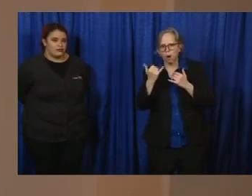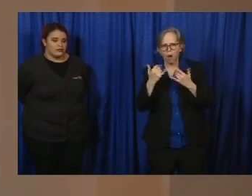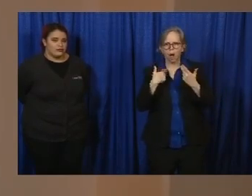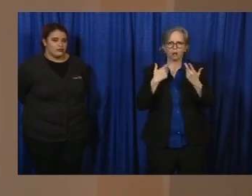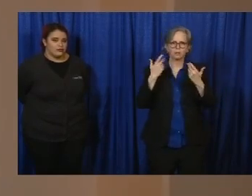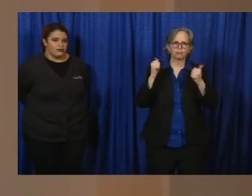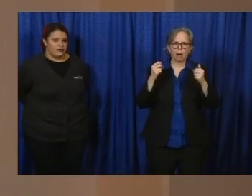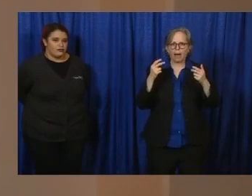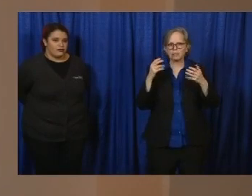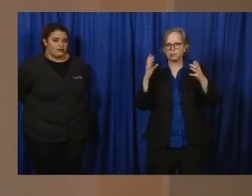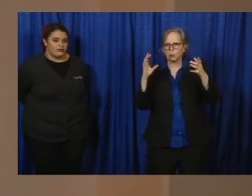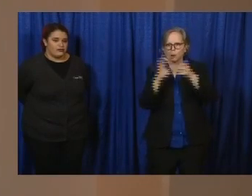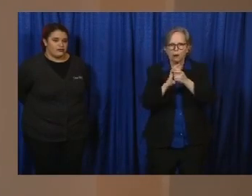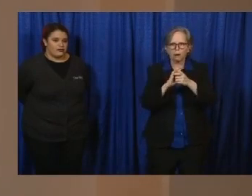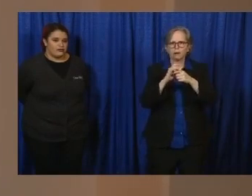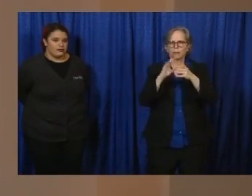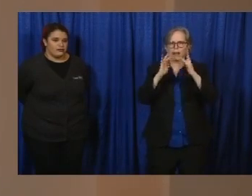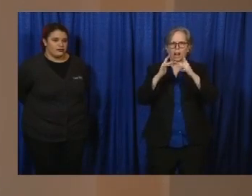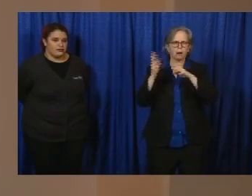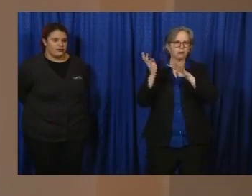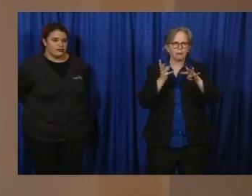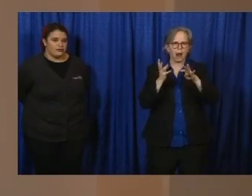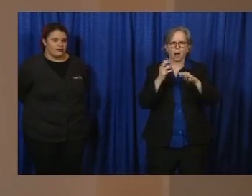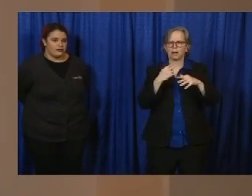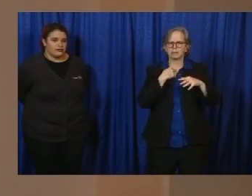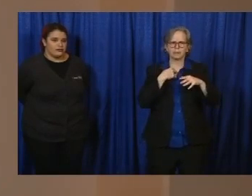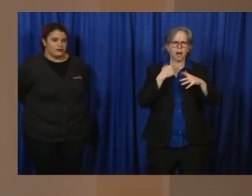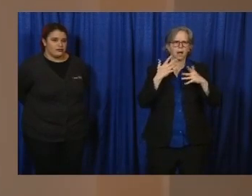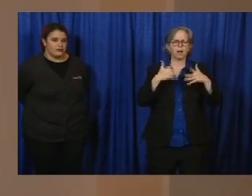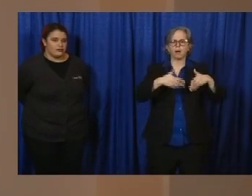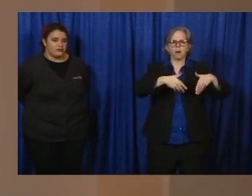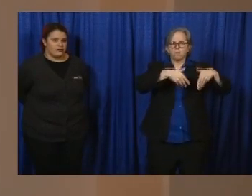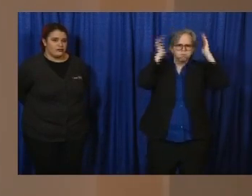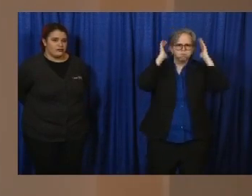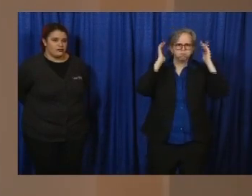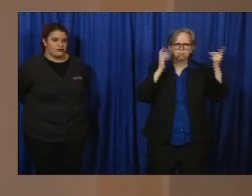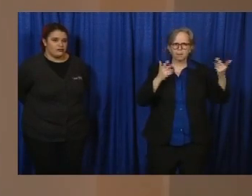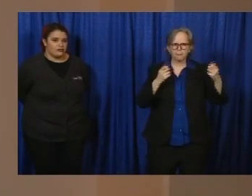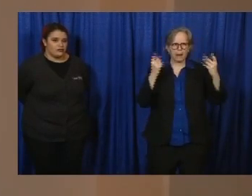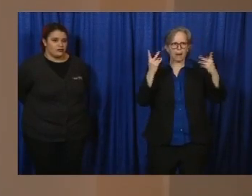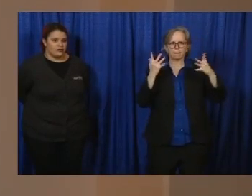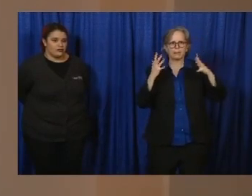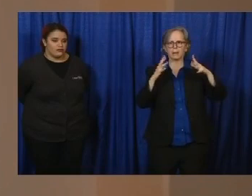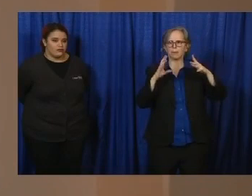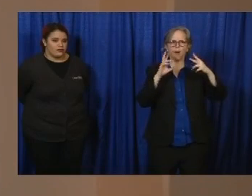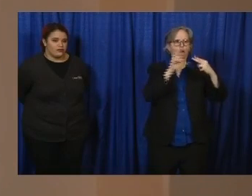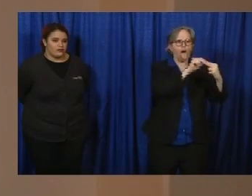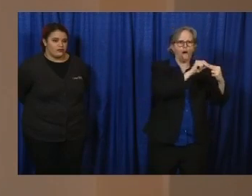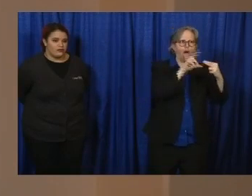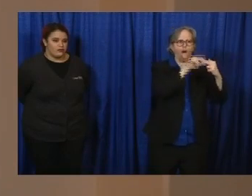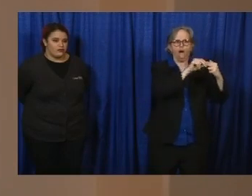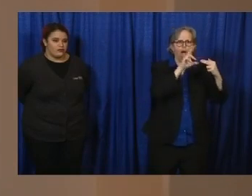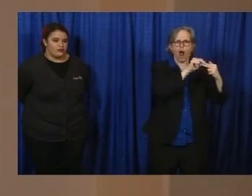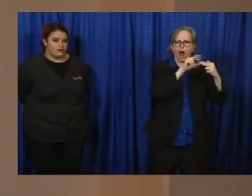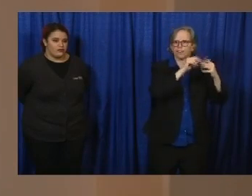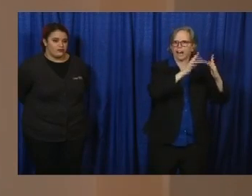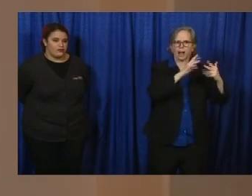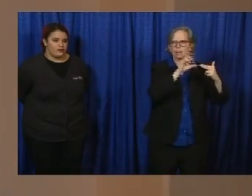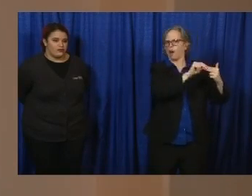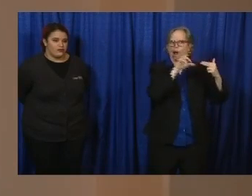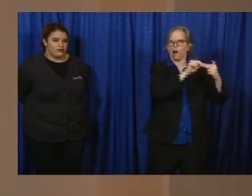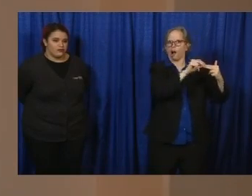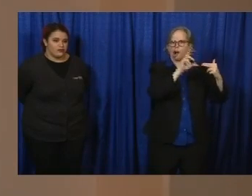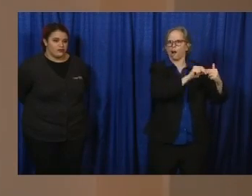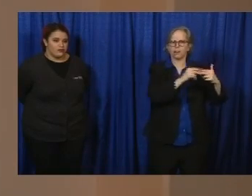internet and downloading things just because of the volume of things that are coming through from our own homes or our own places of work. And